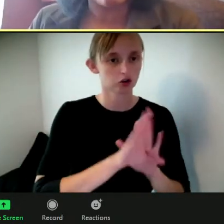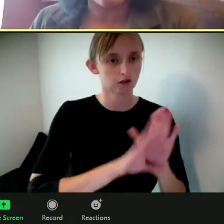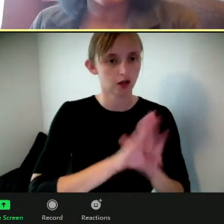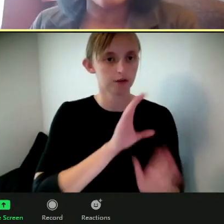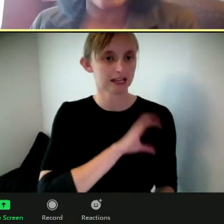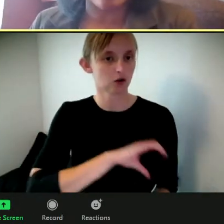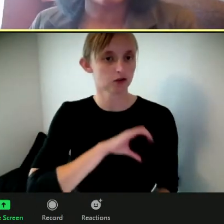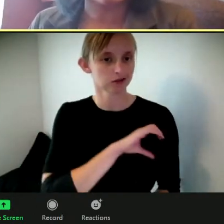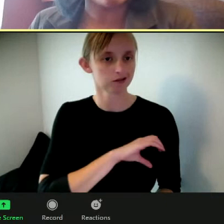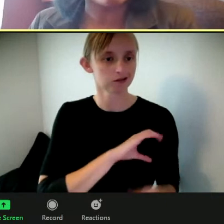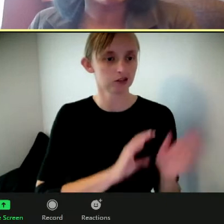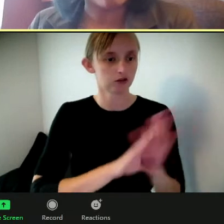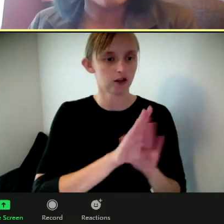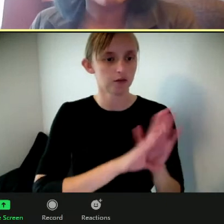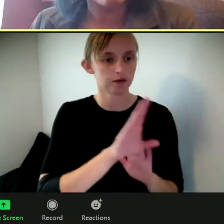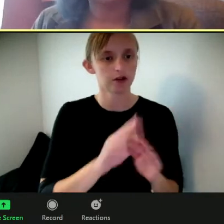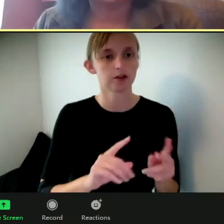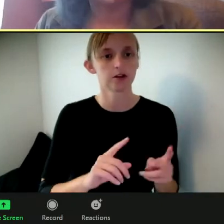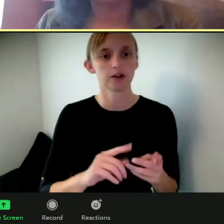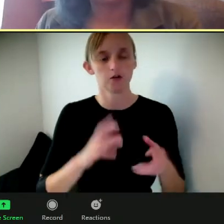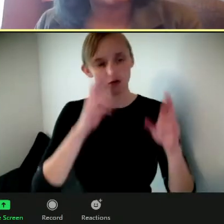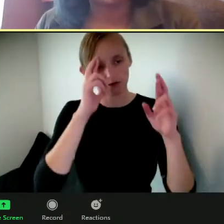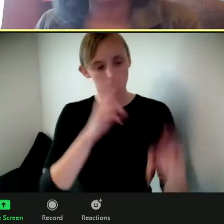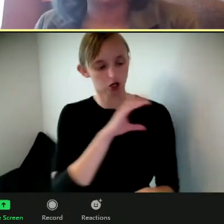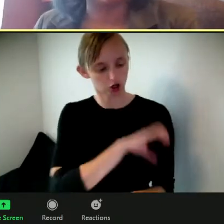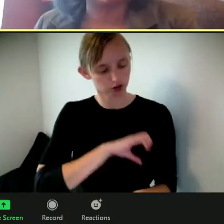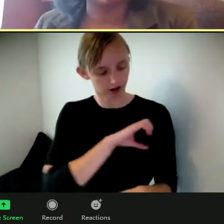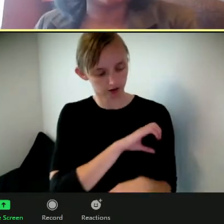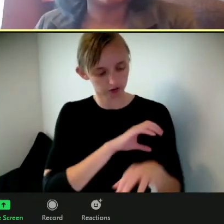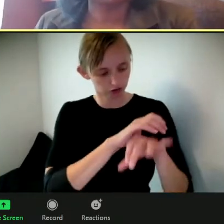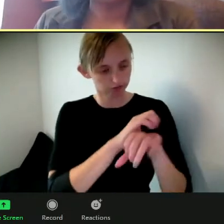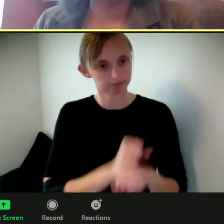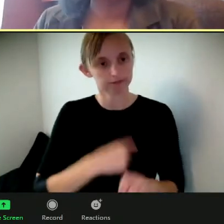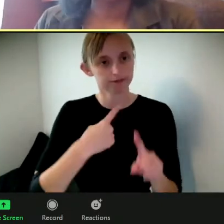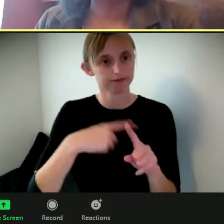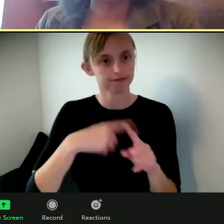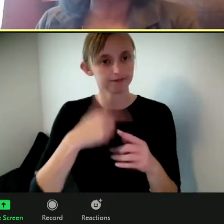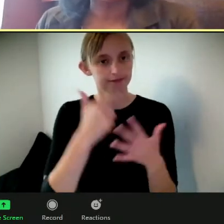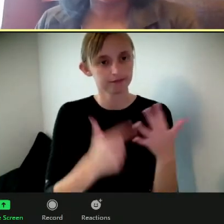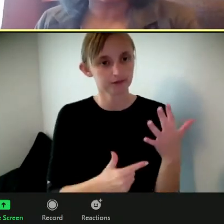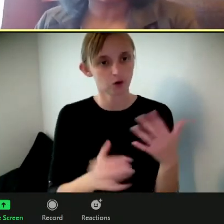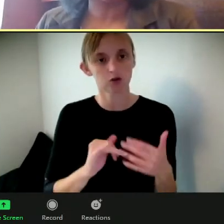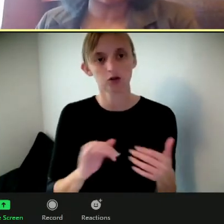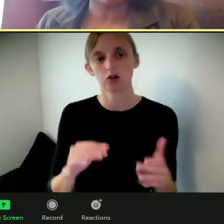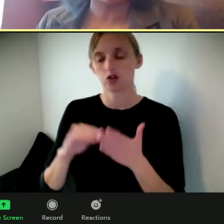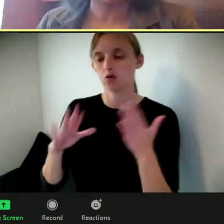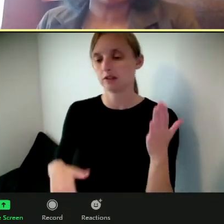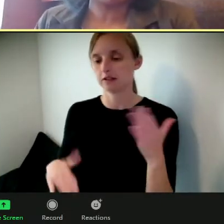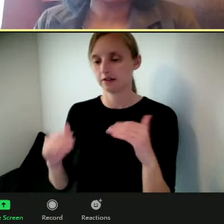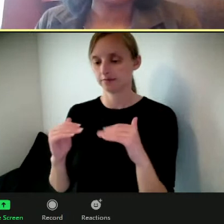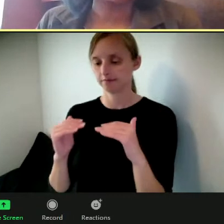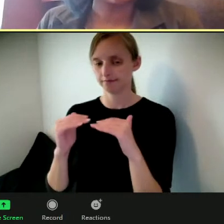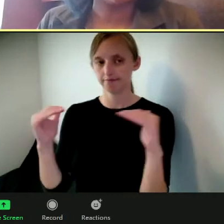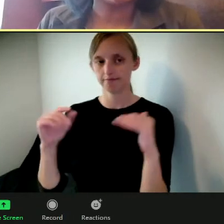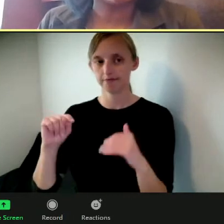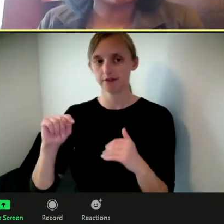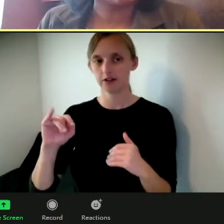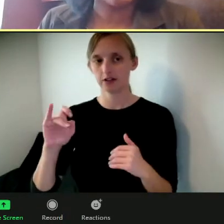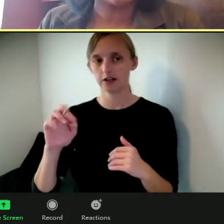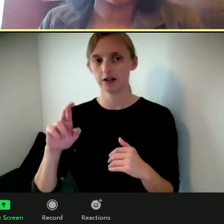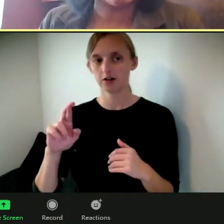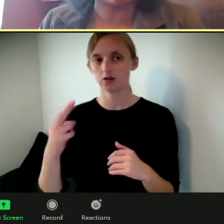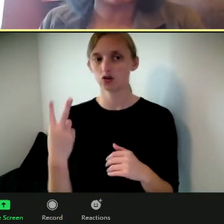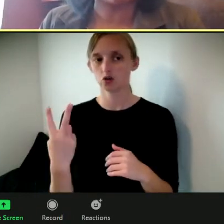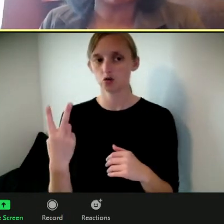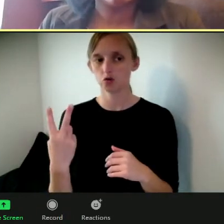and our character traits, but also how we're dealing with students in the tier two space where tier two is good for them,